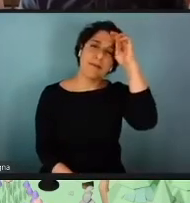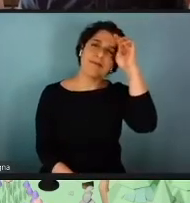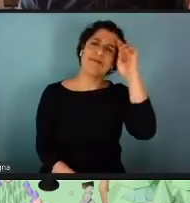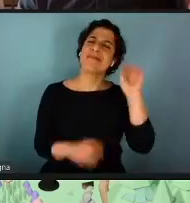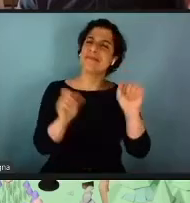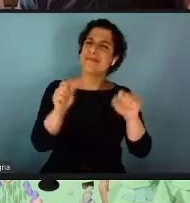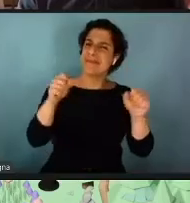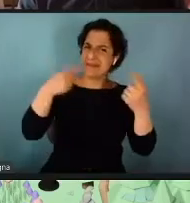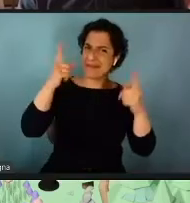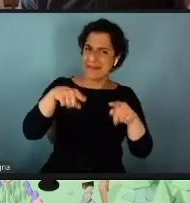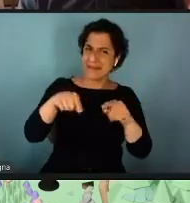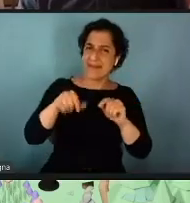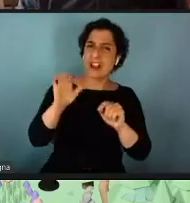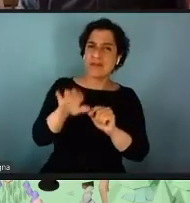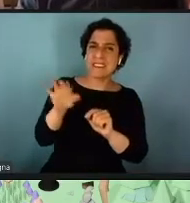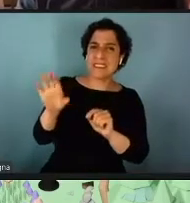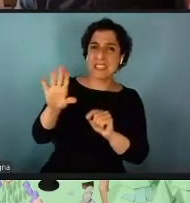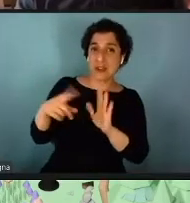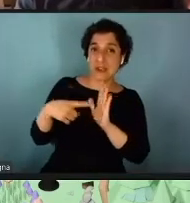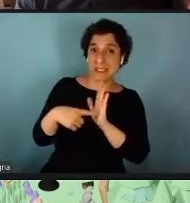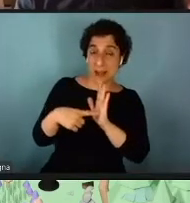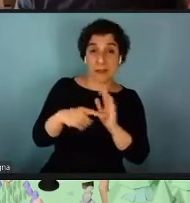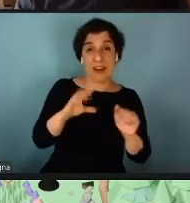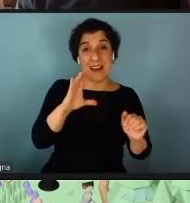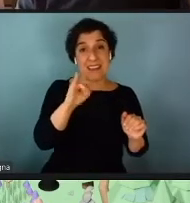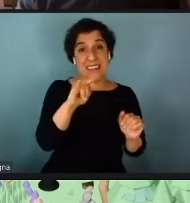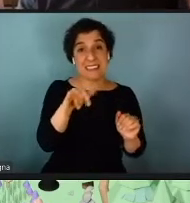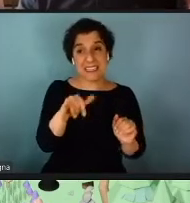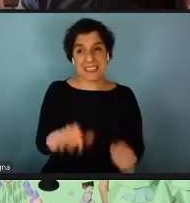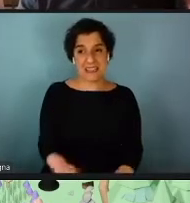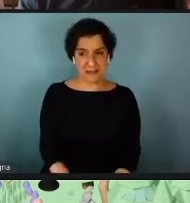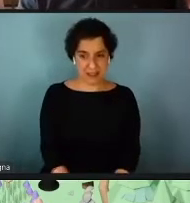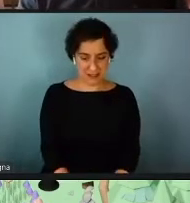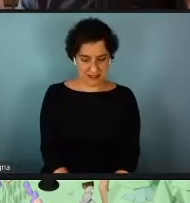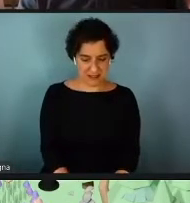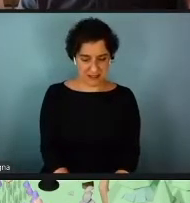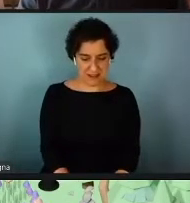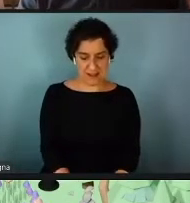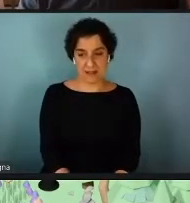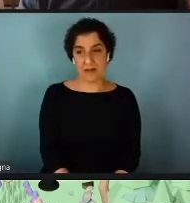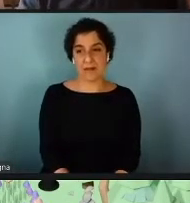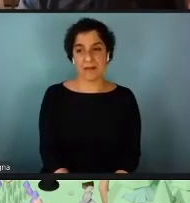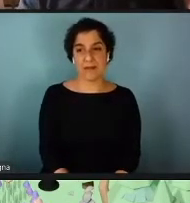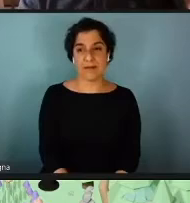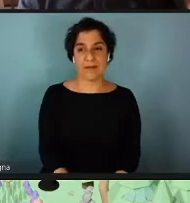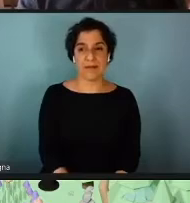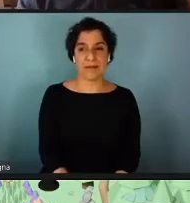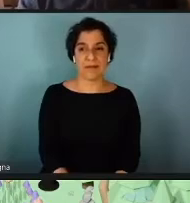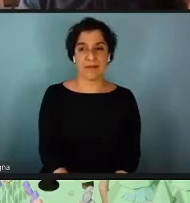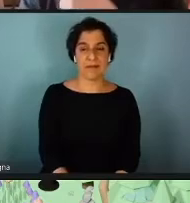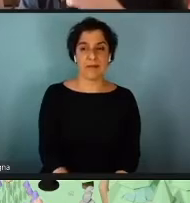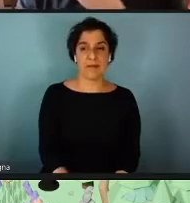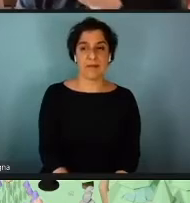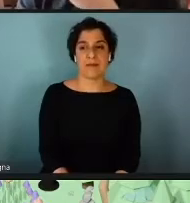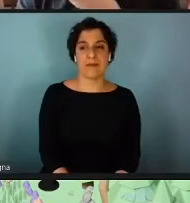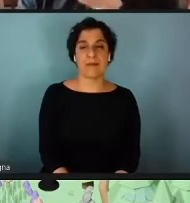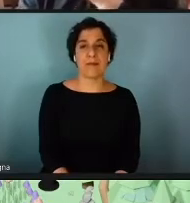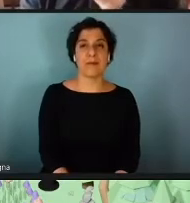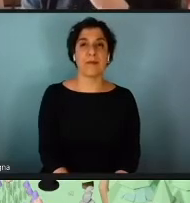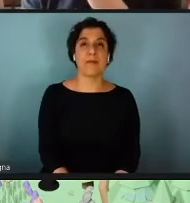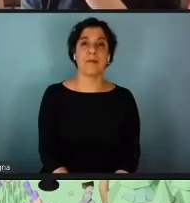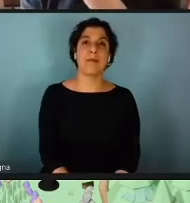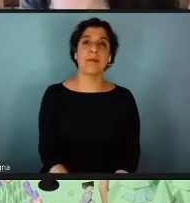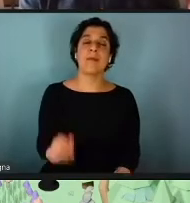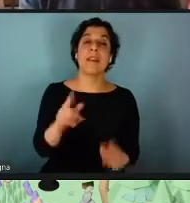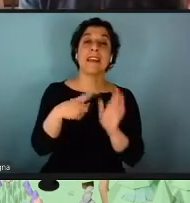for example, the city should be involved in continuing this education. In the example that I mentioned earlier about